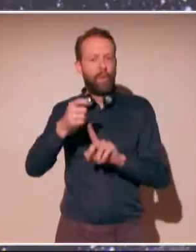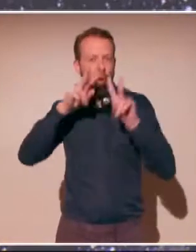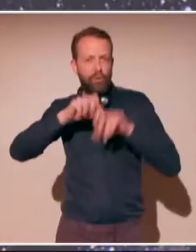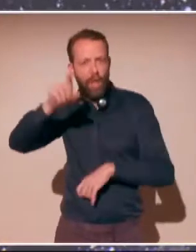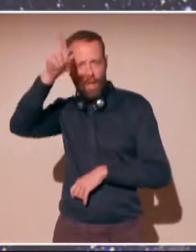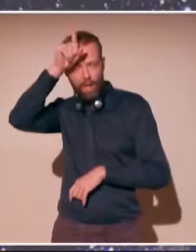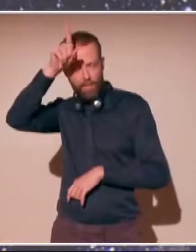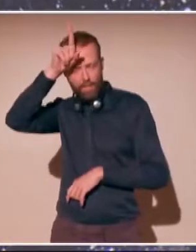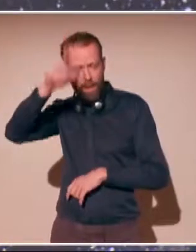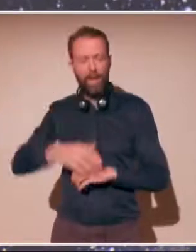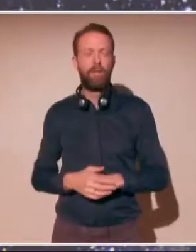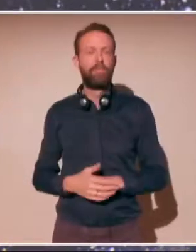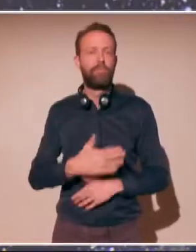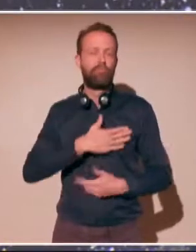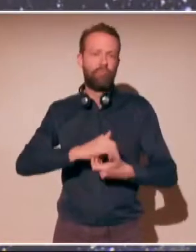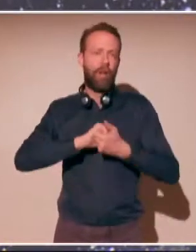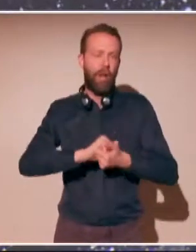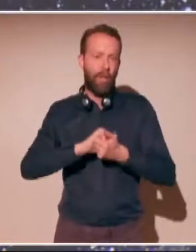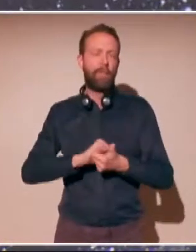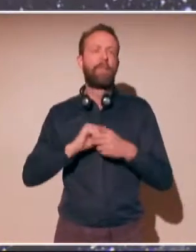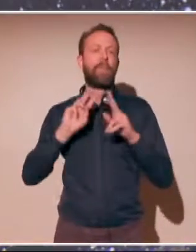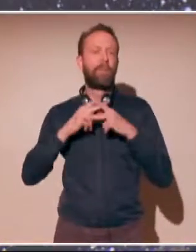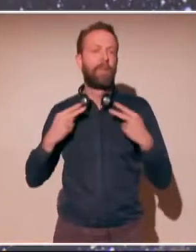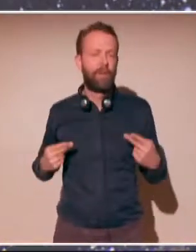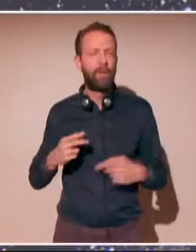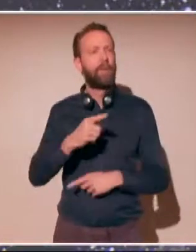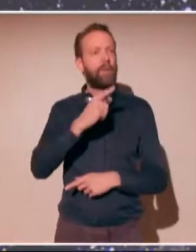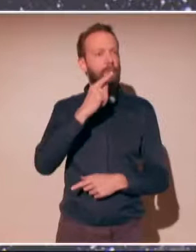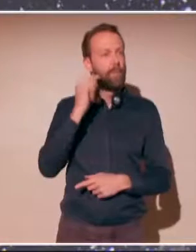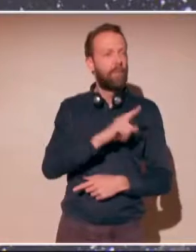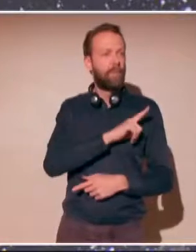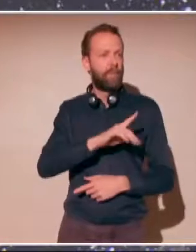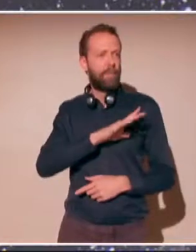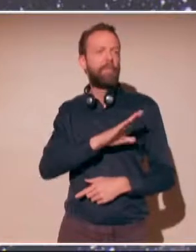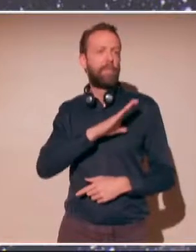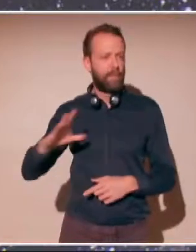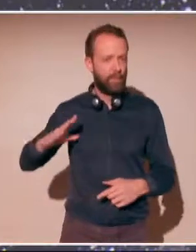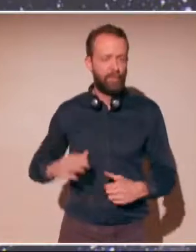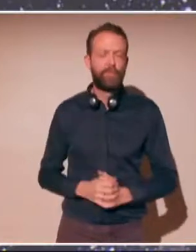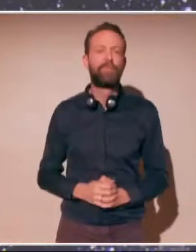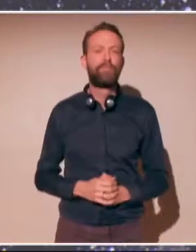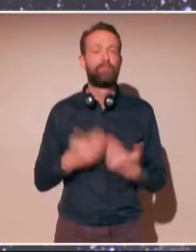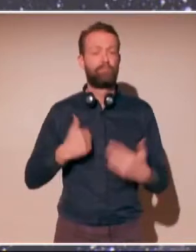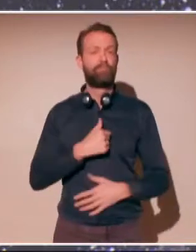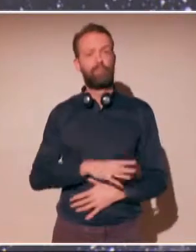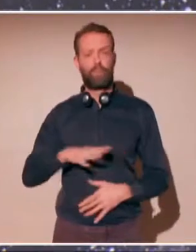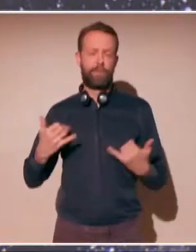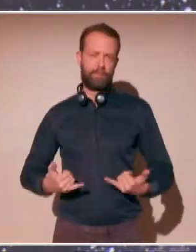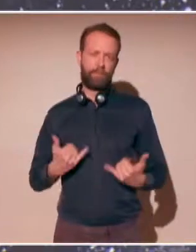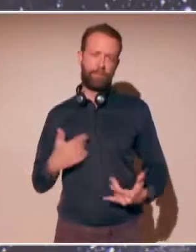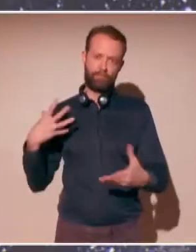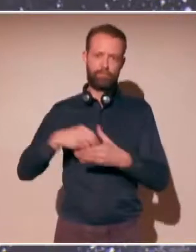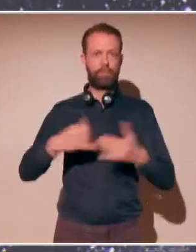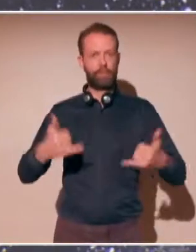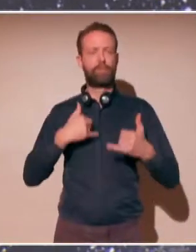of France, Minister for Research and Innovation of Germany, Cedric, ladies and gentlemen. It's a great honor for me to be